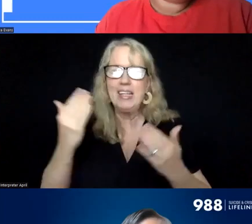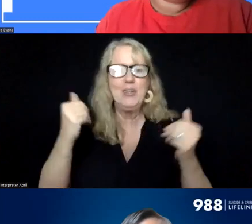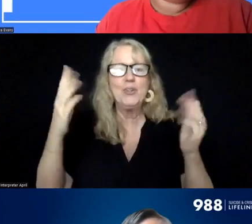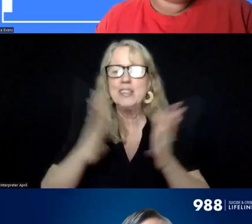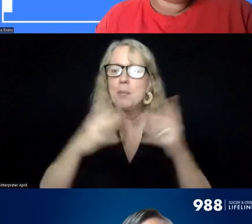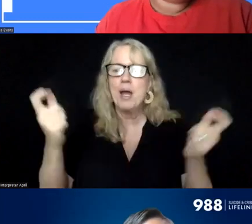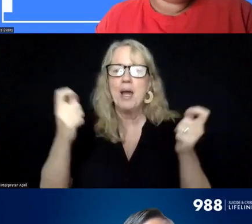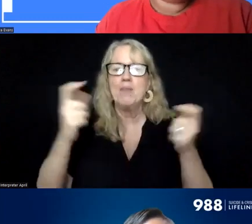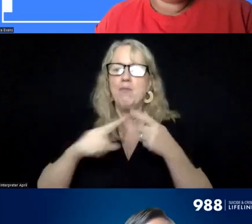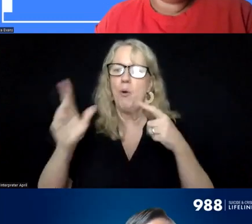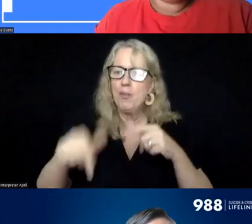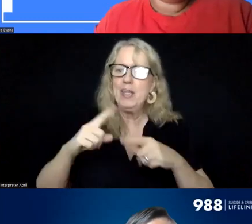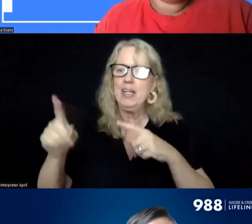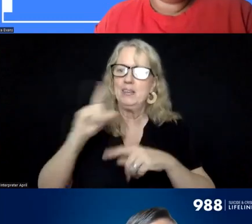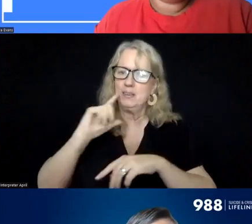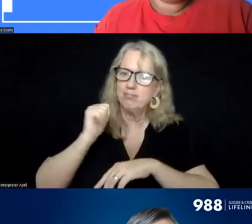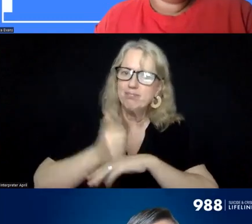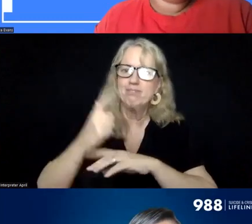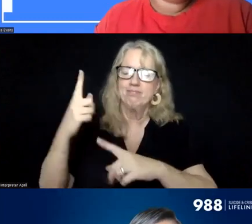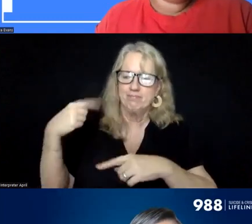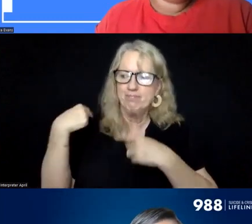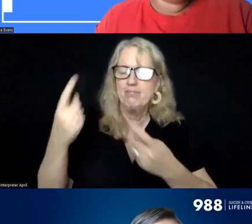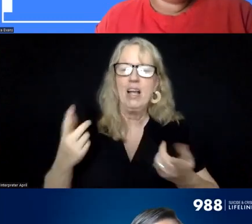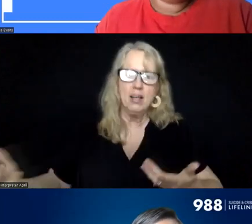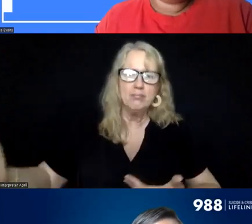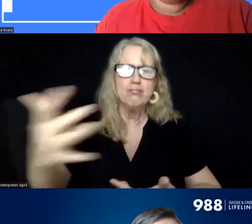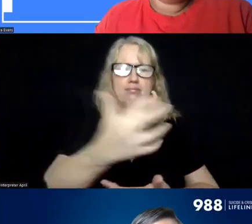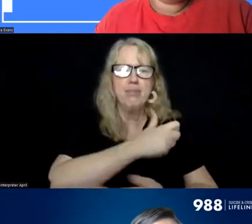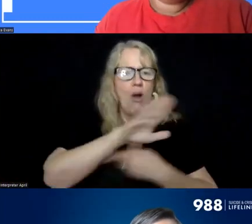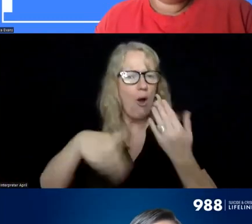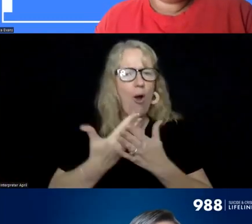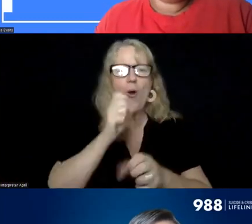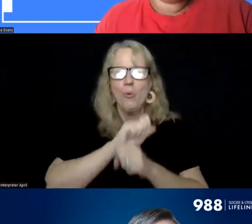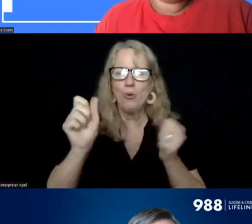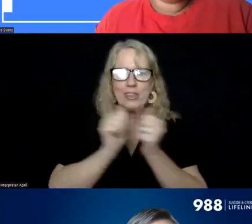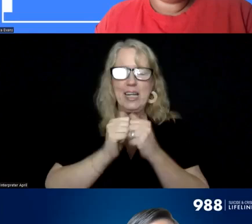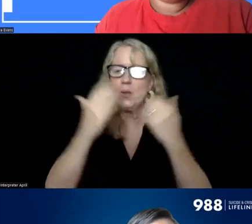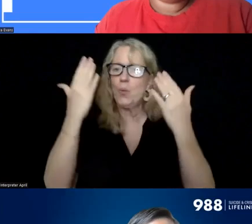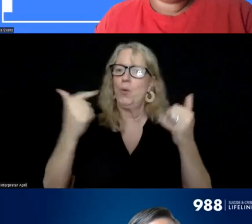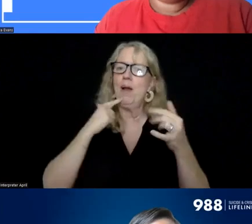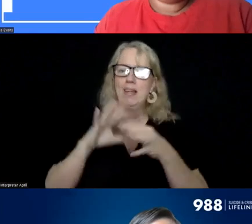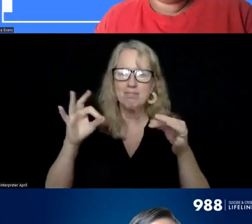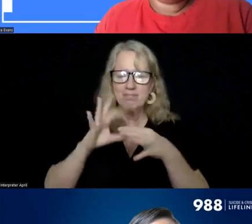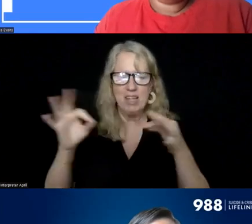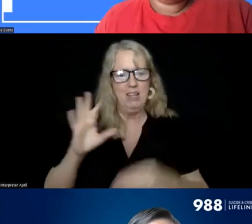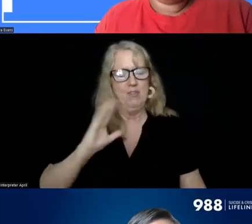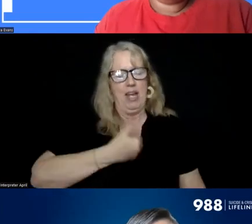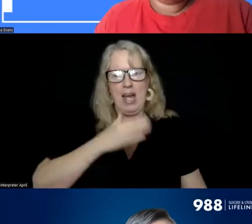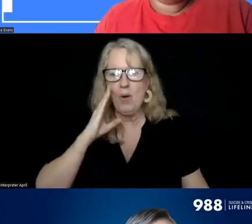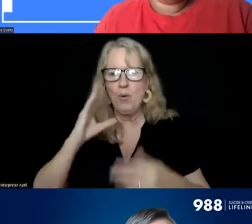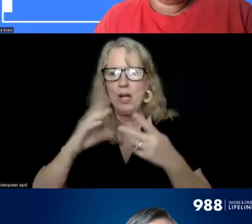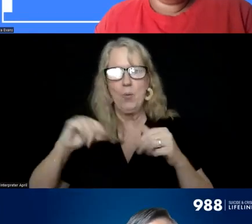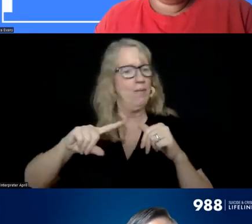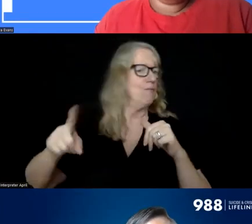celebrating this milestone if not for the collective work of all of us. I say that from being in a position when this all